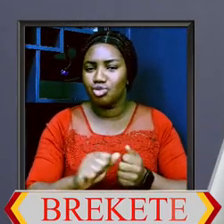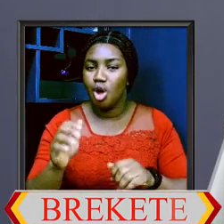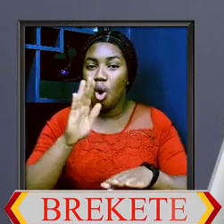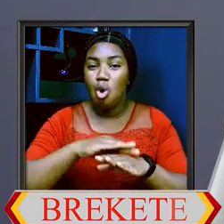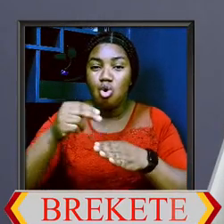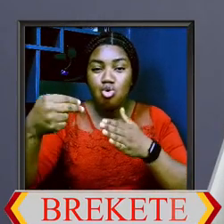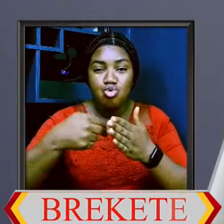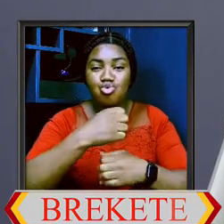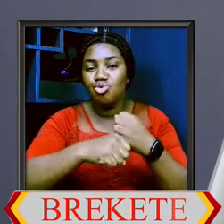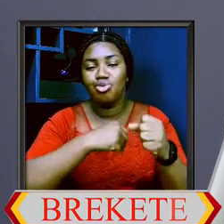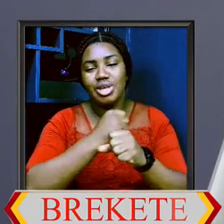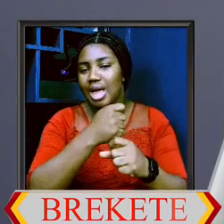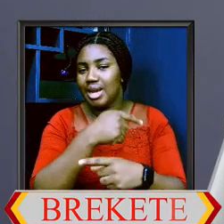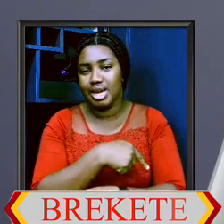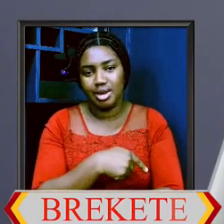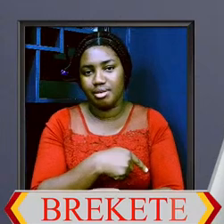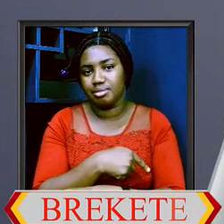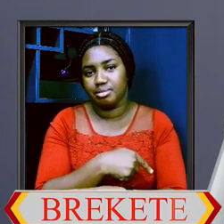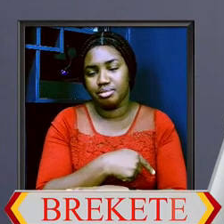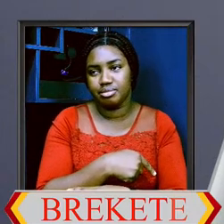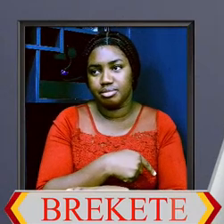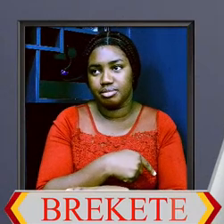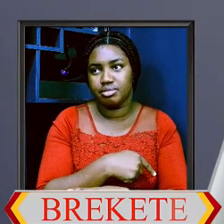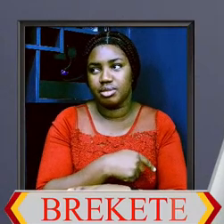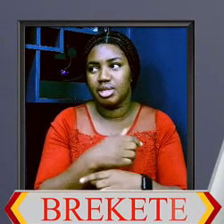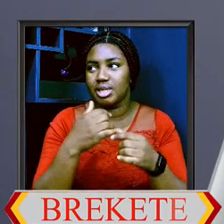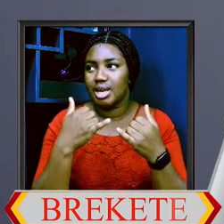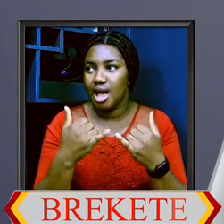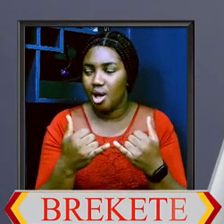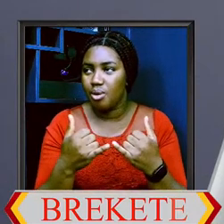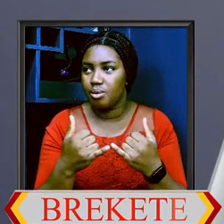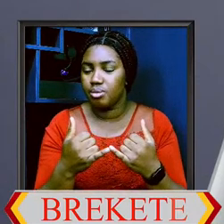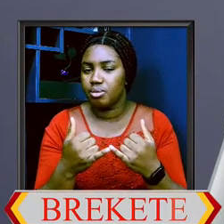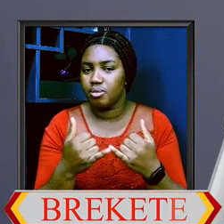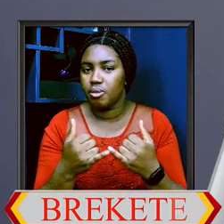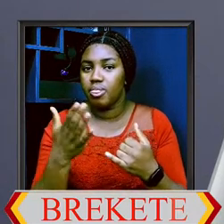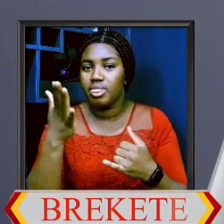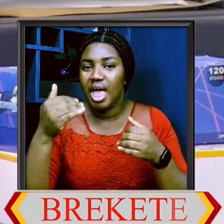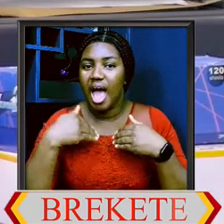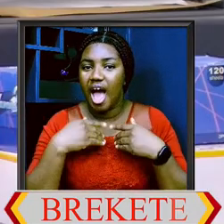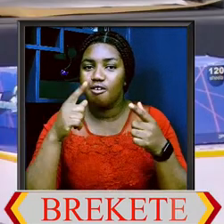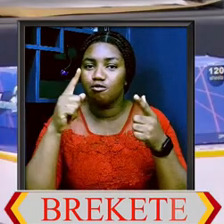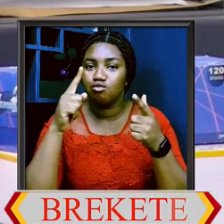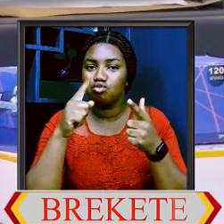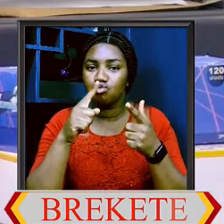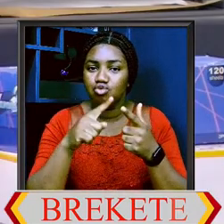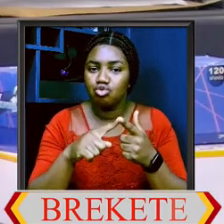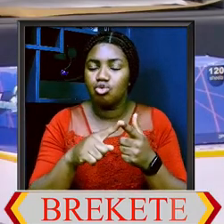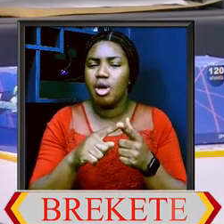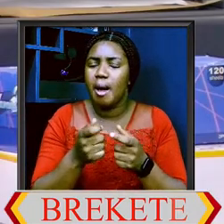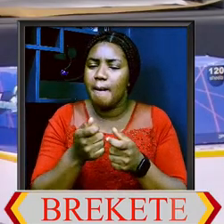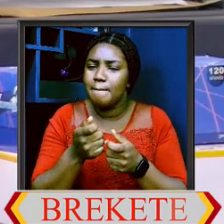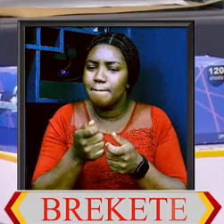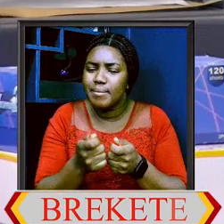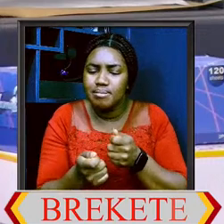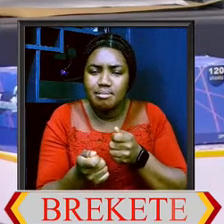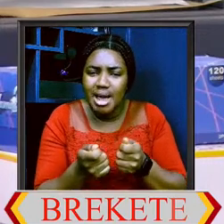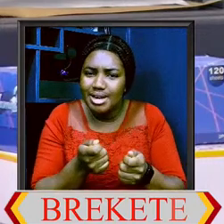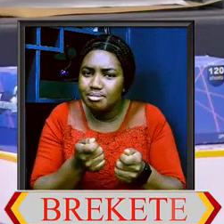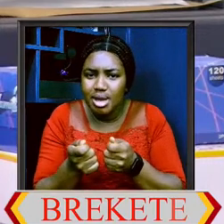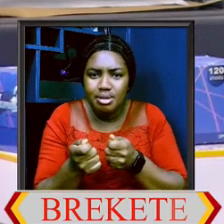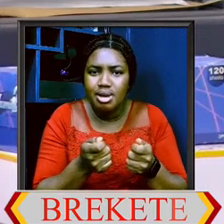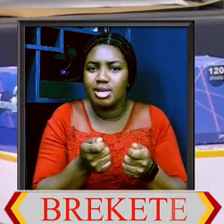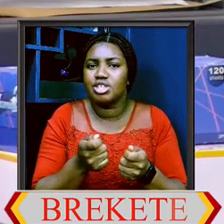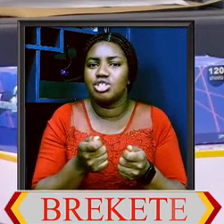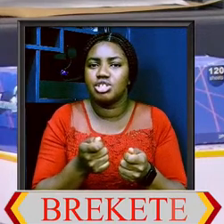on New Year Day so now they have to economize have to